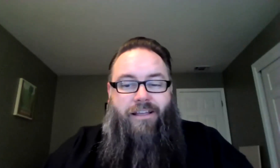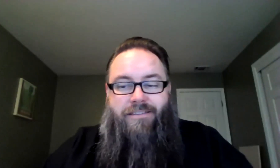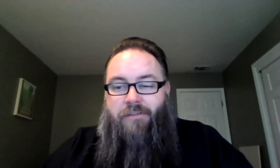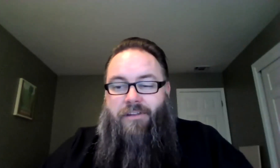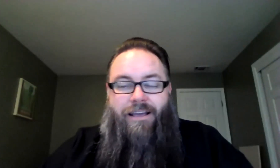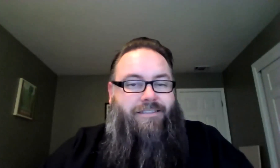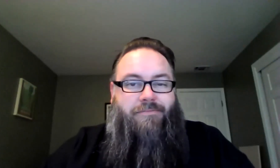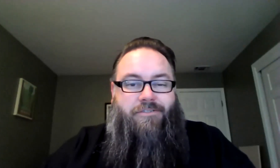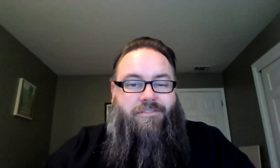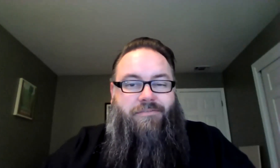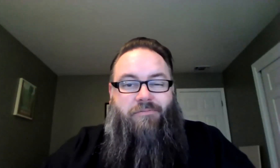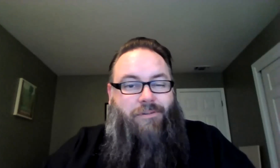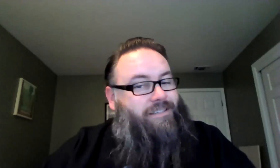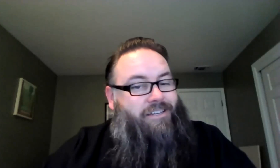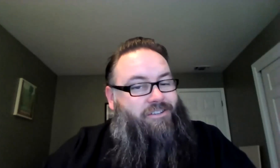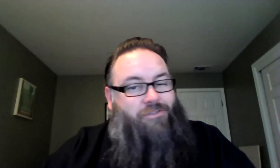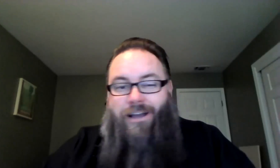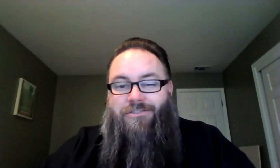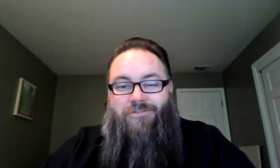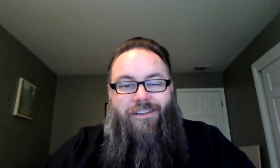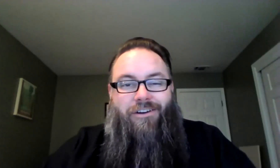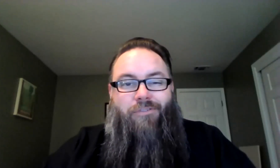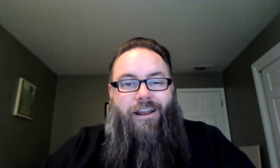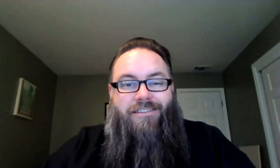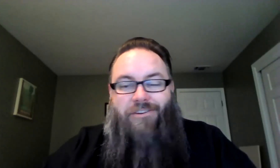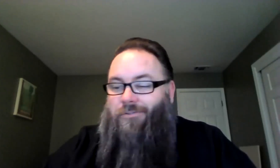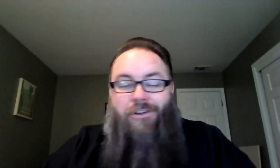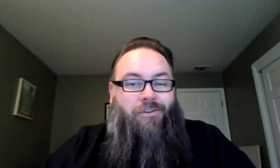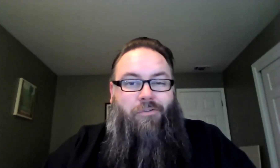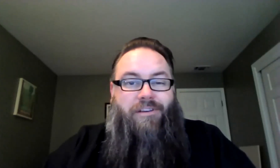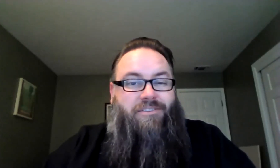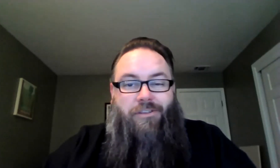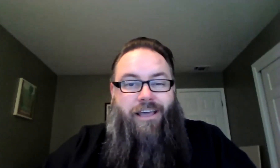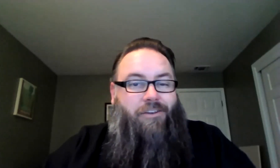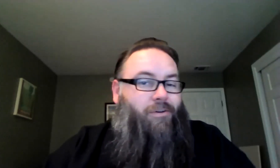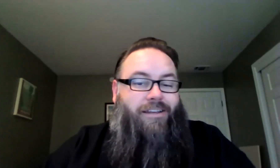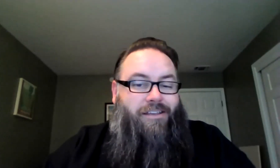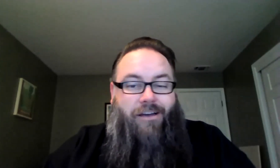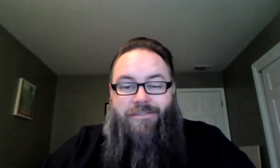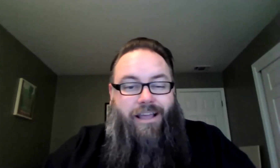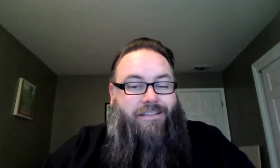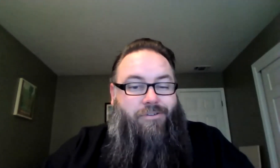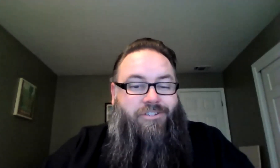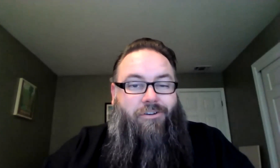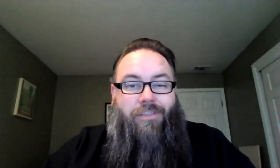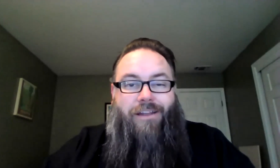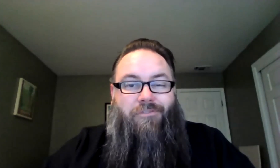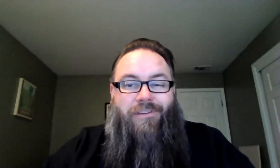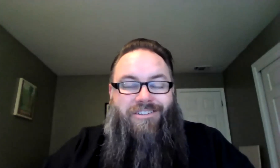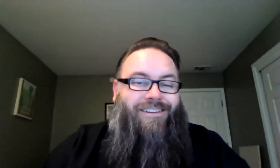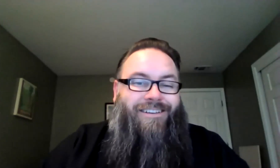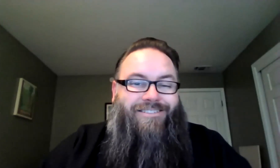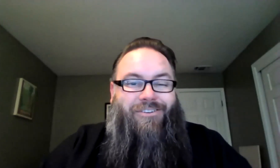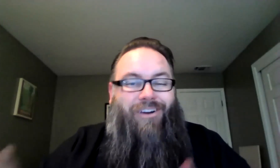know in advance if I'm going to ask them to do some type of presentation to you guys usually on a Friday. So Rima certainly had no idea I was going to ask her to share all